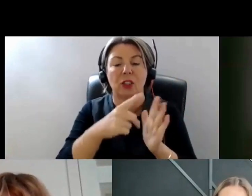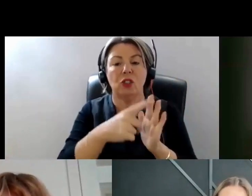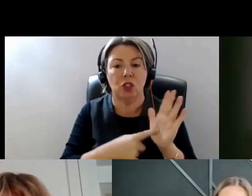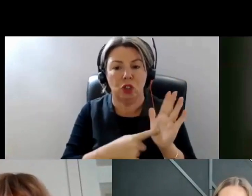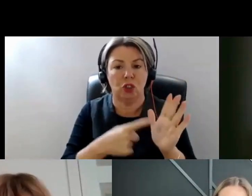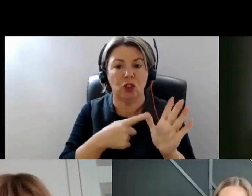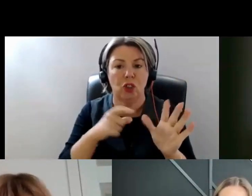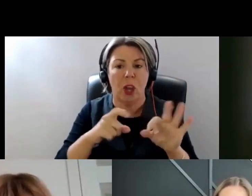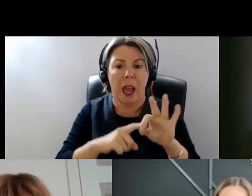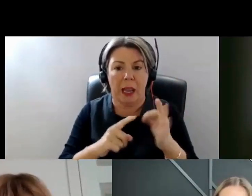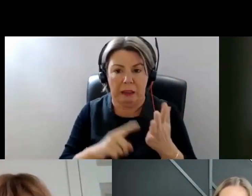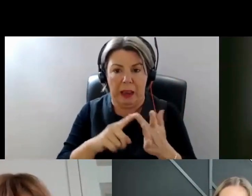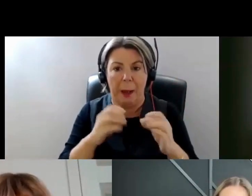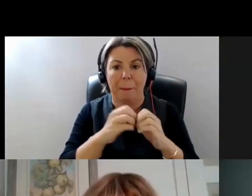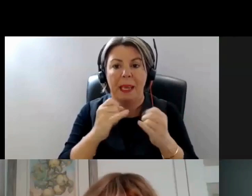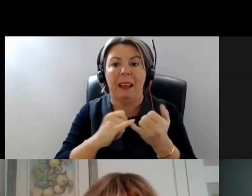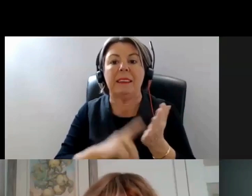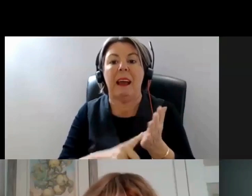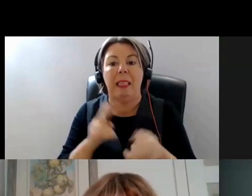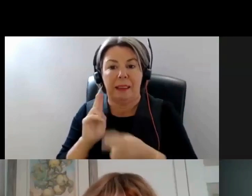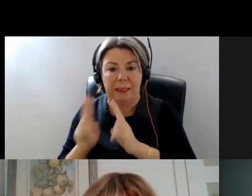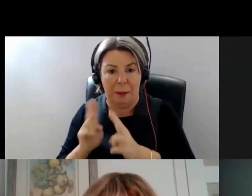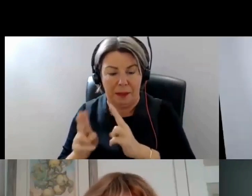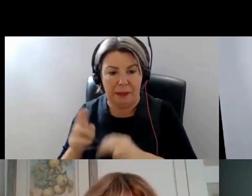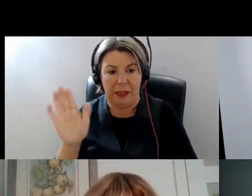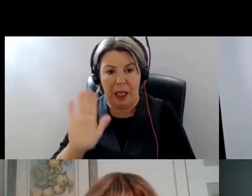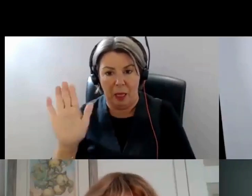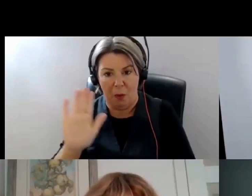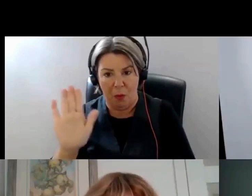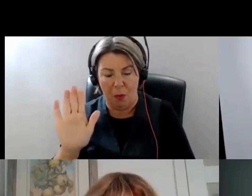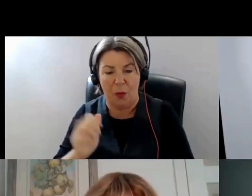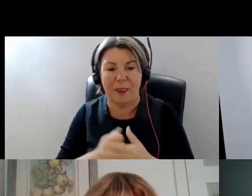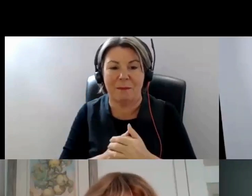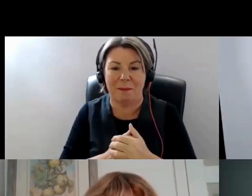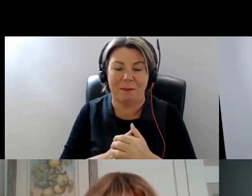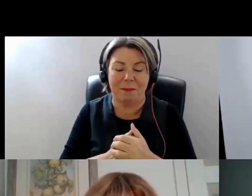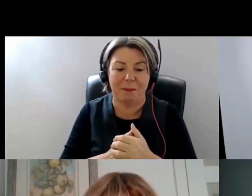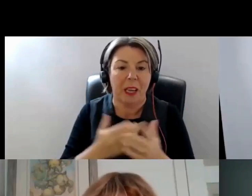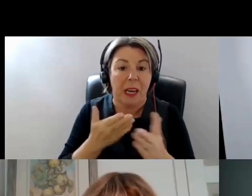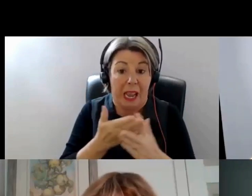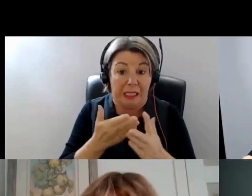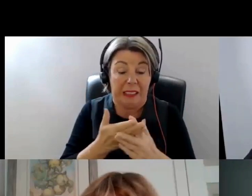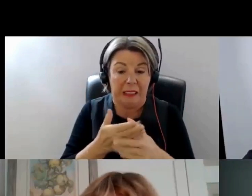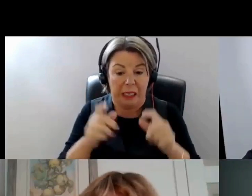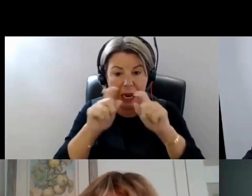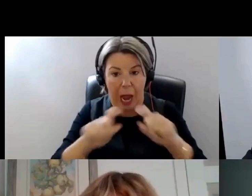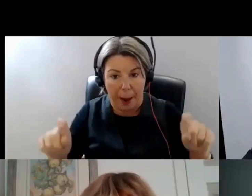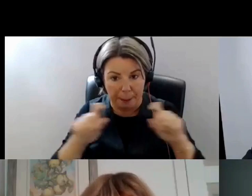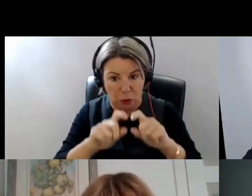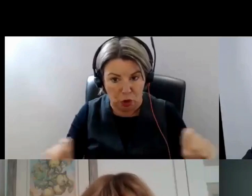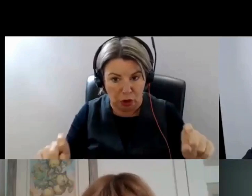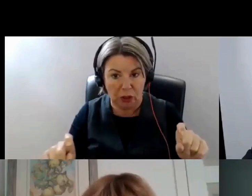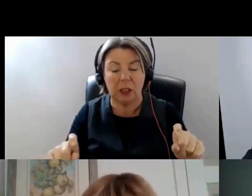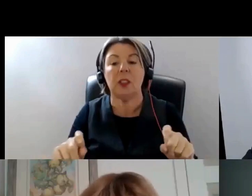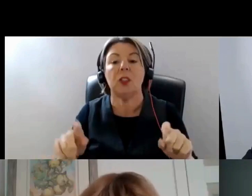BSL language interpreters, which means that you can access captions on the screen as